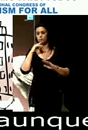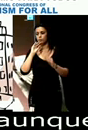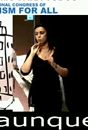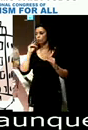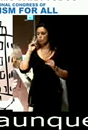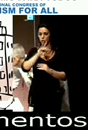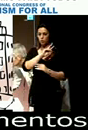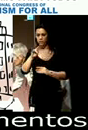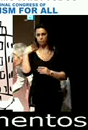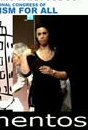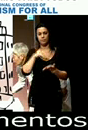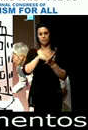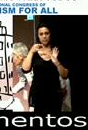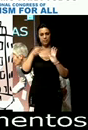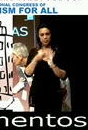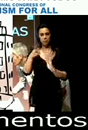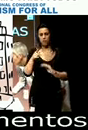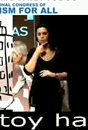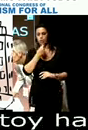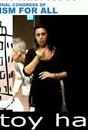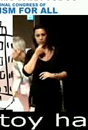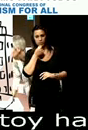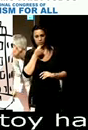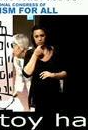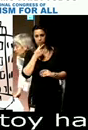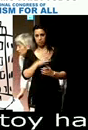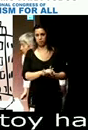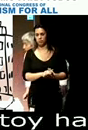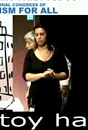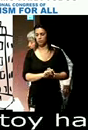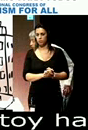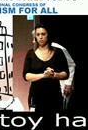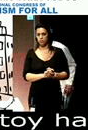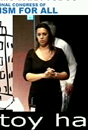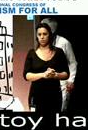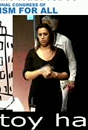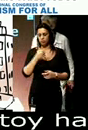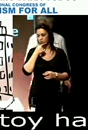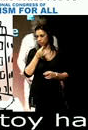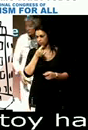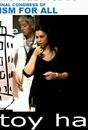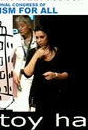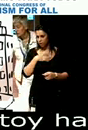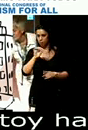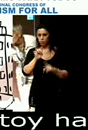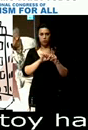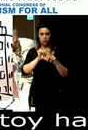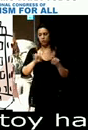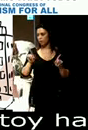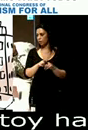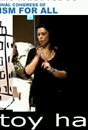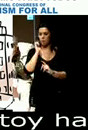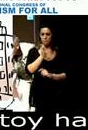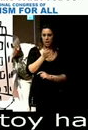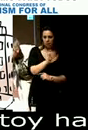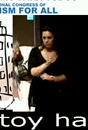anywhere, whether it's on a bottle or a hammer, it doesn't matter. And